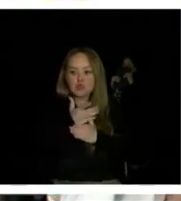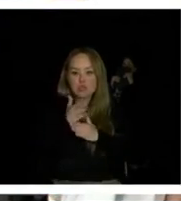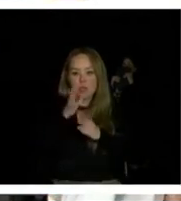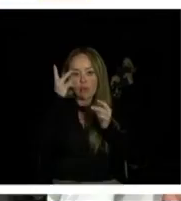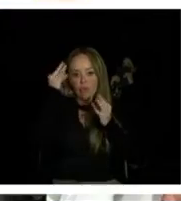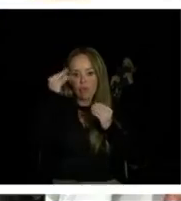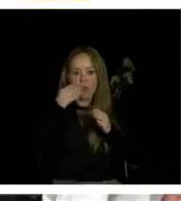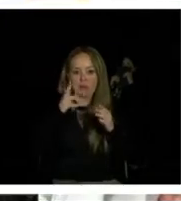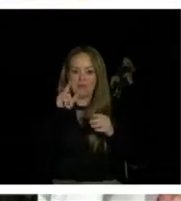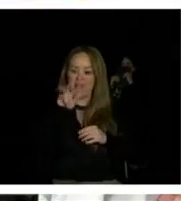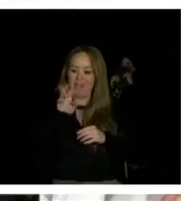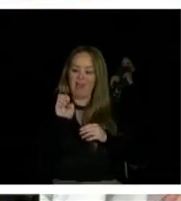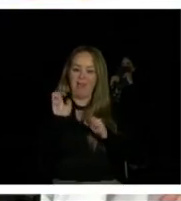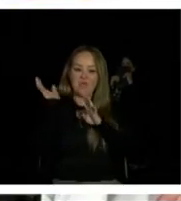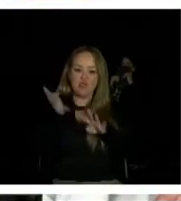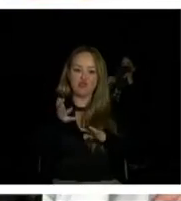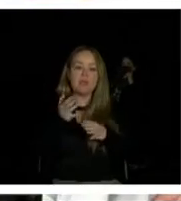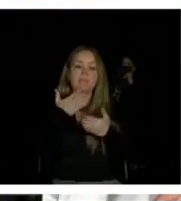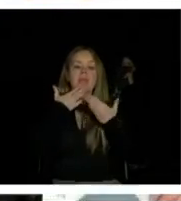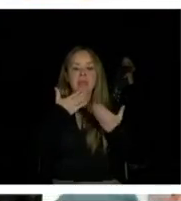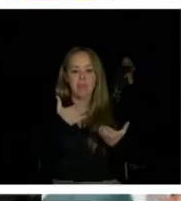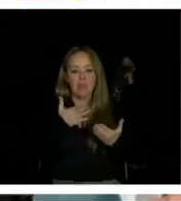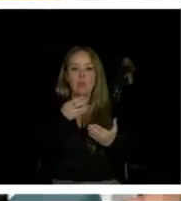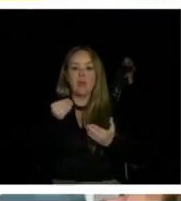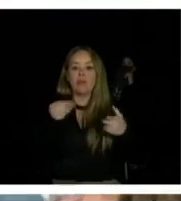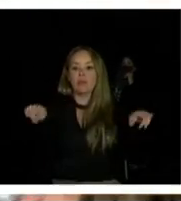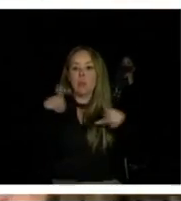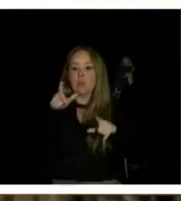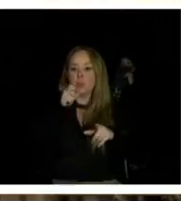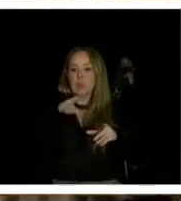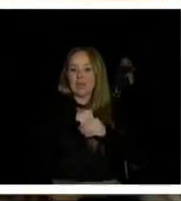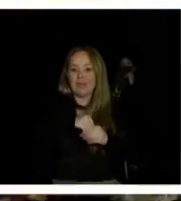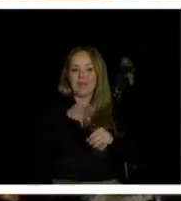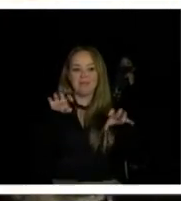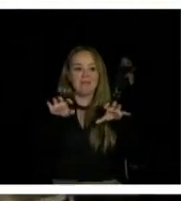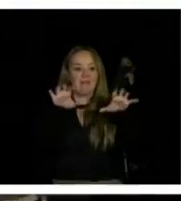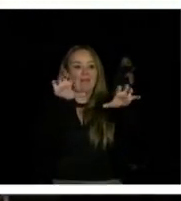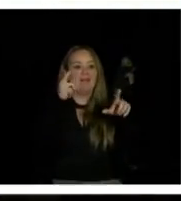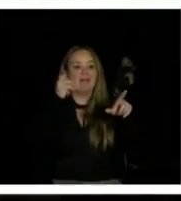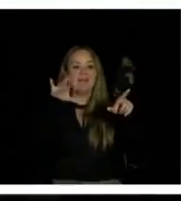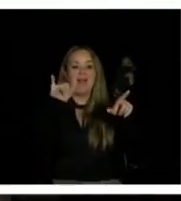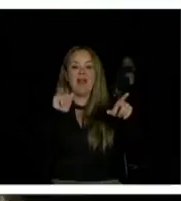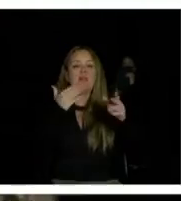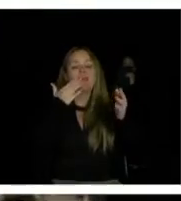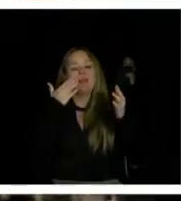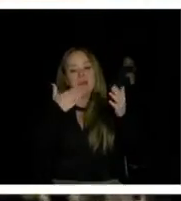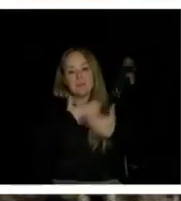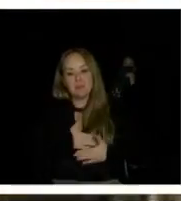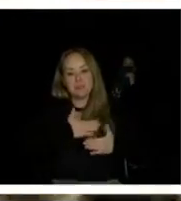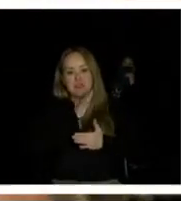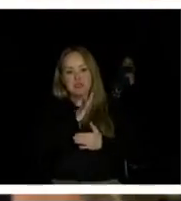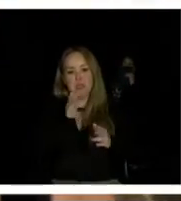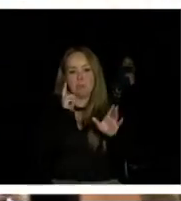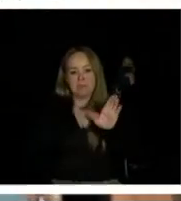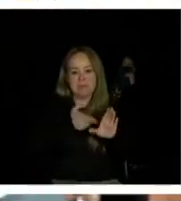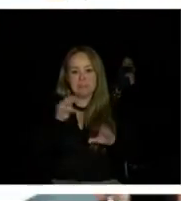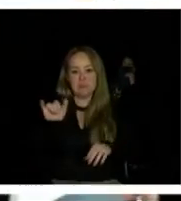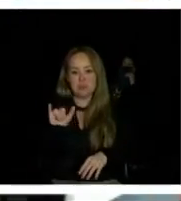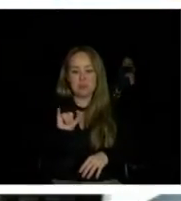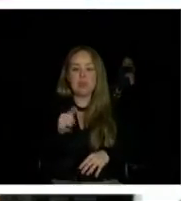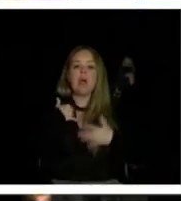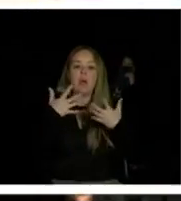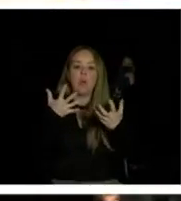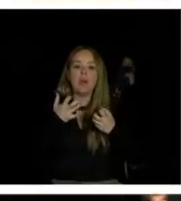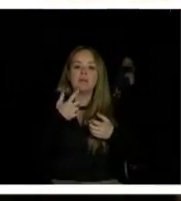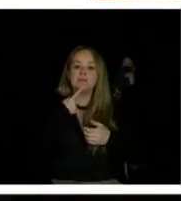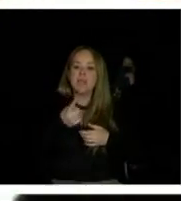your thoughts via live stream, thank you as well. And those of you who were in the gallery, I appreciate your participation. So I want to tell